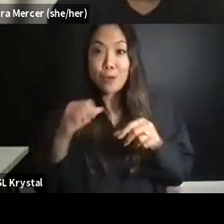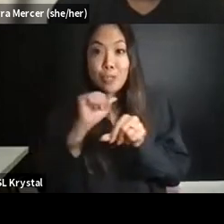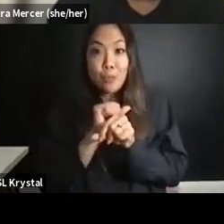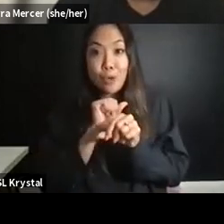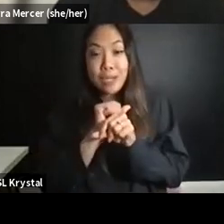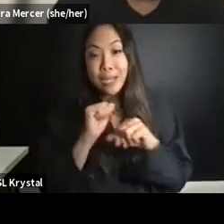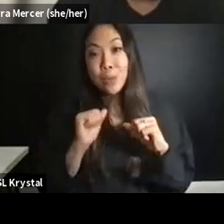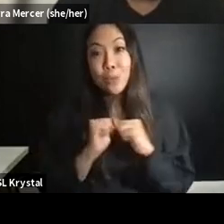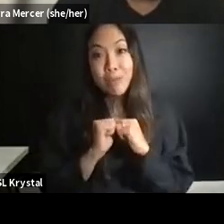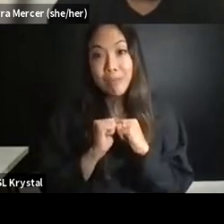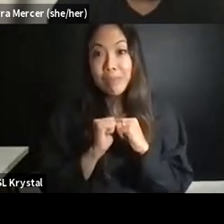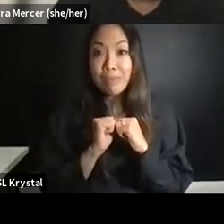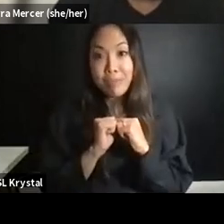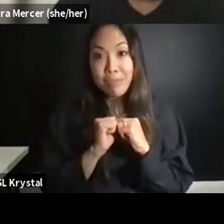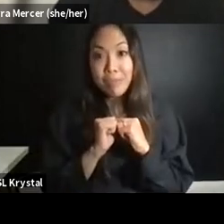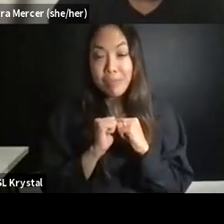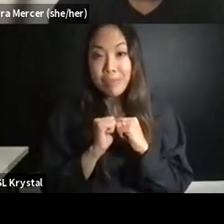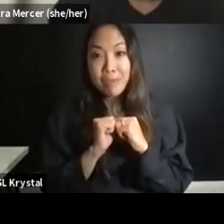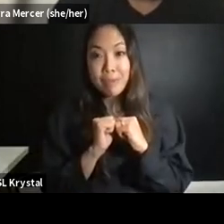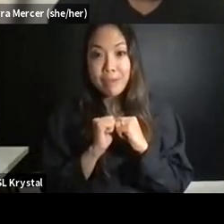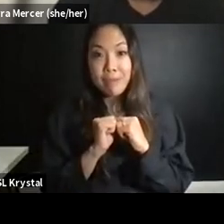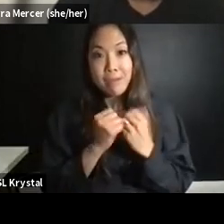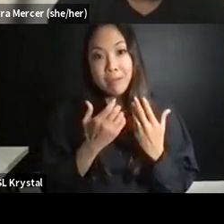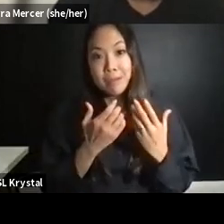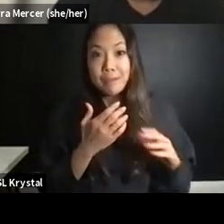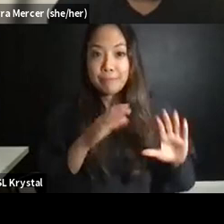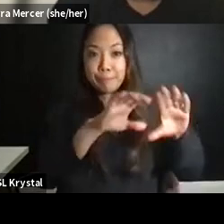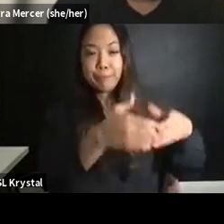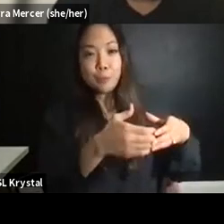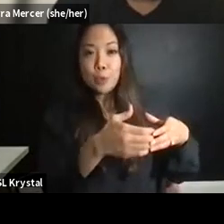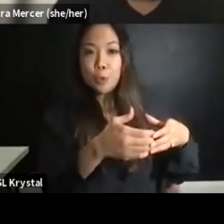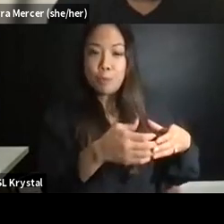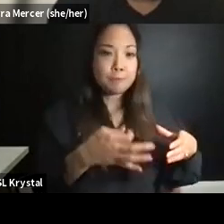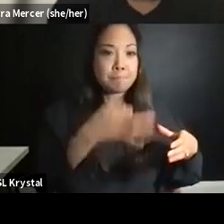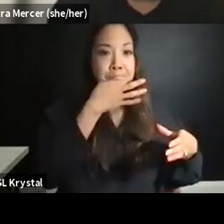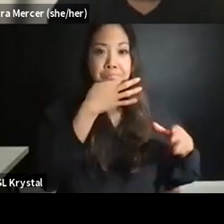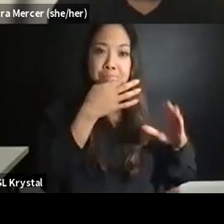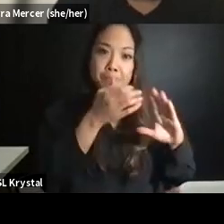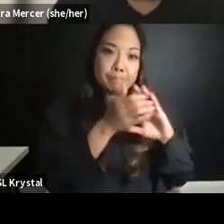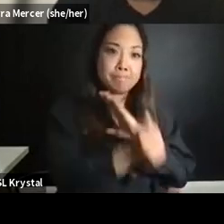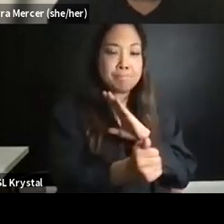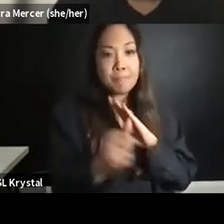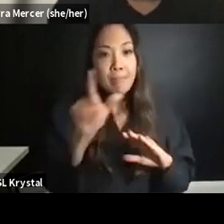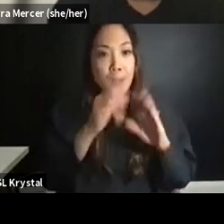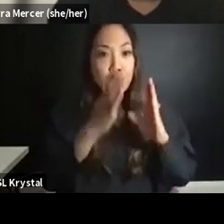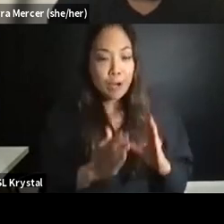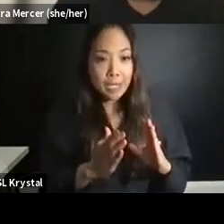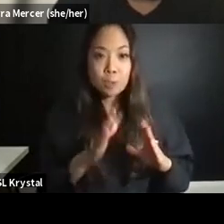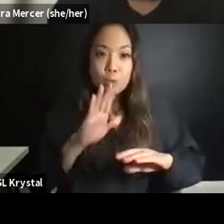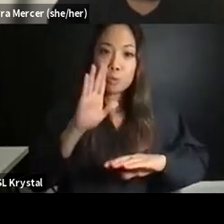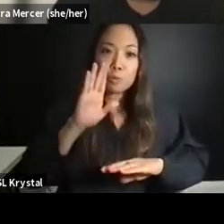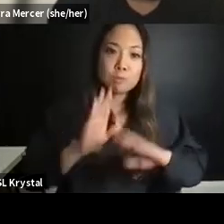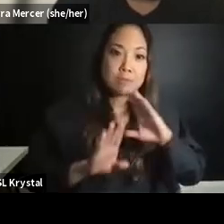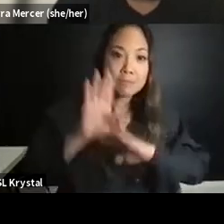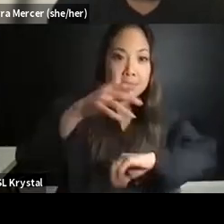set of of of my seasoned librarians to create an onboarding plan for these for the new librarians in